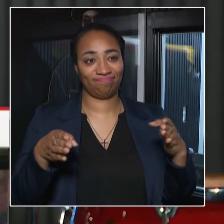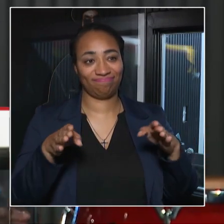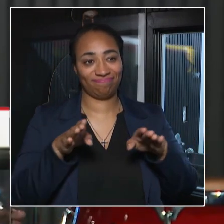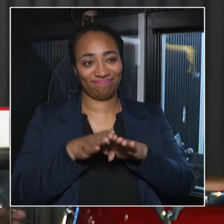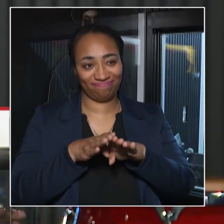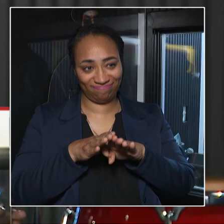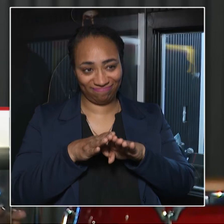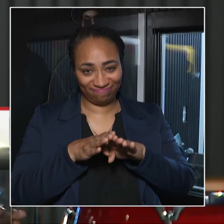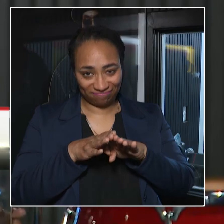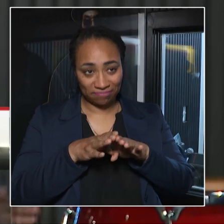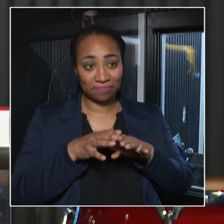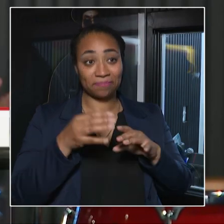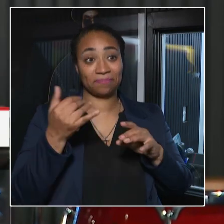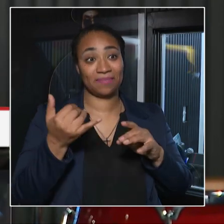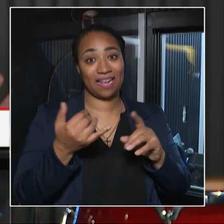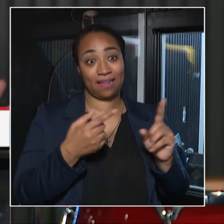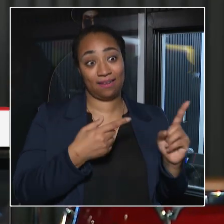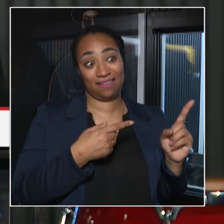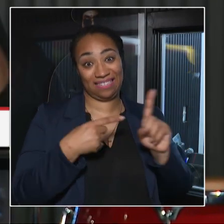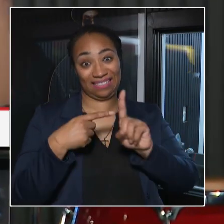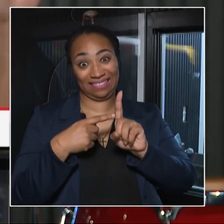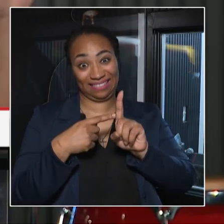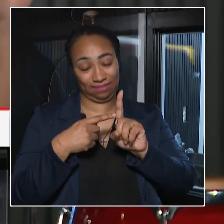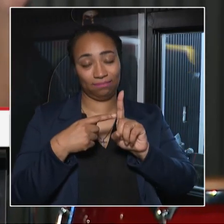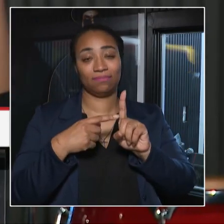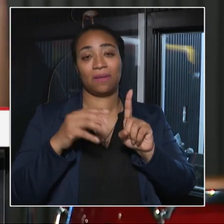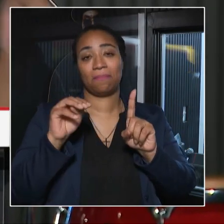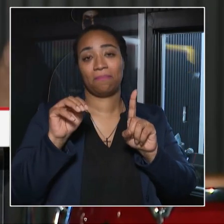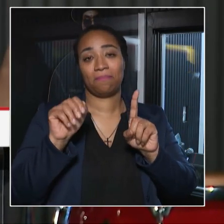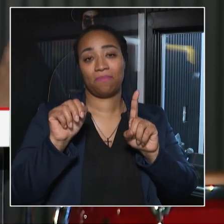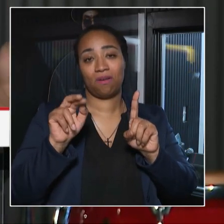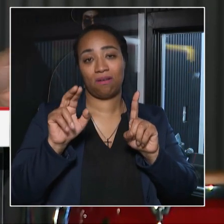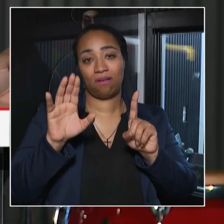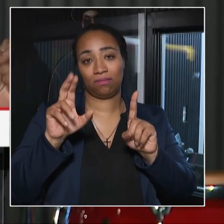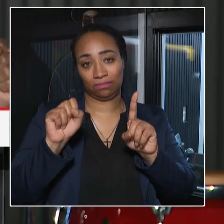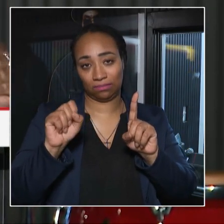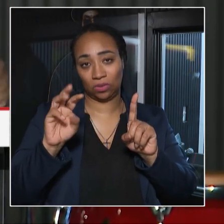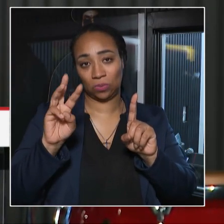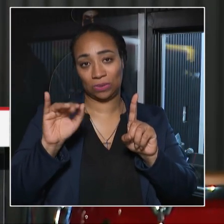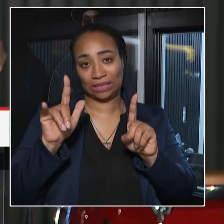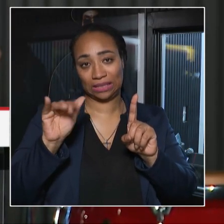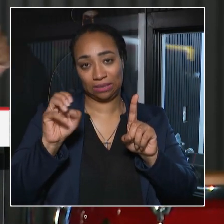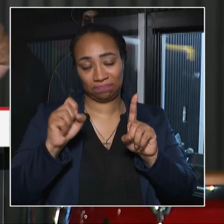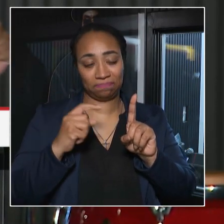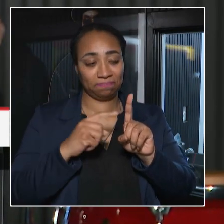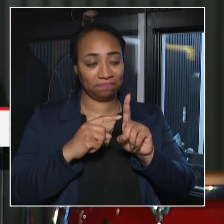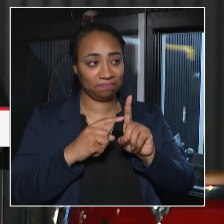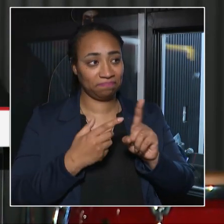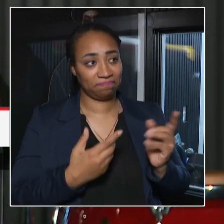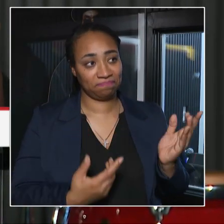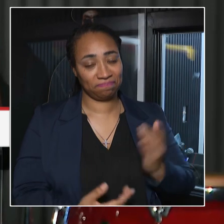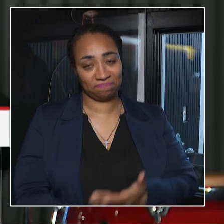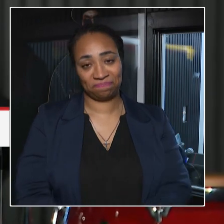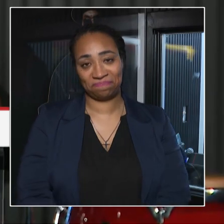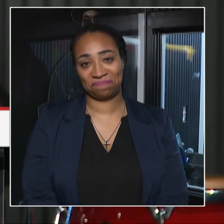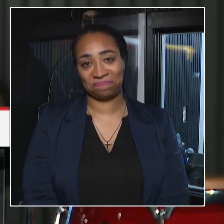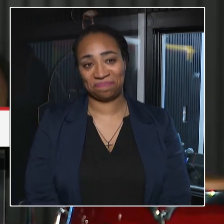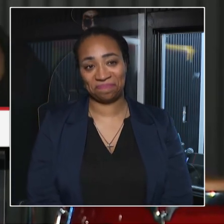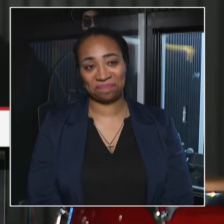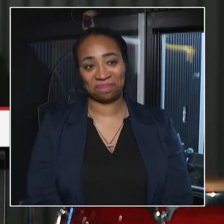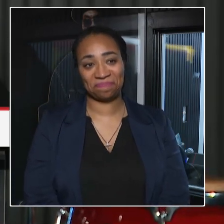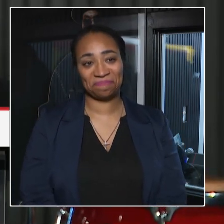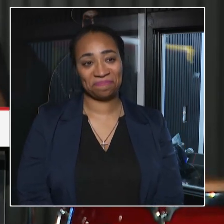share some remarks again. I just want to, I'm putting on my stage management hat right now. So we are going